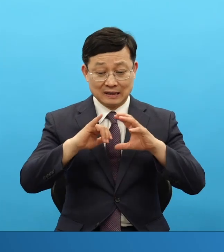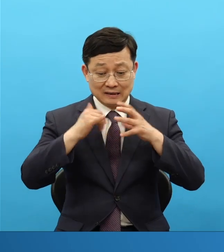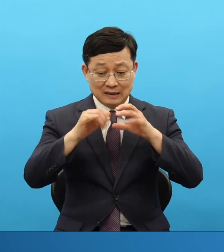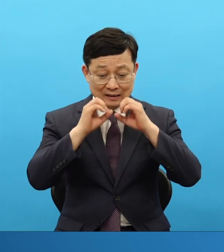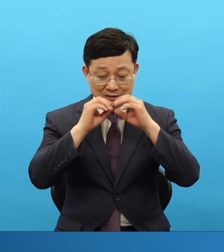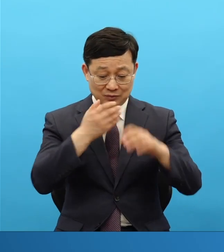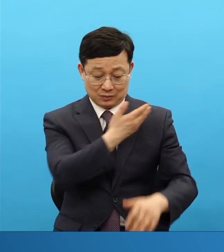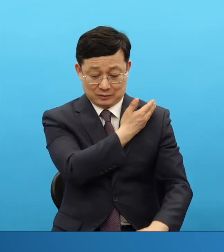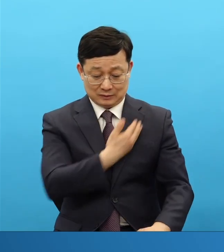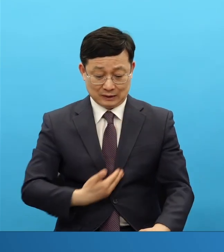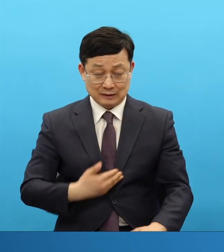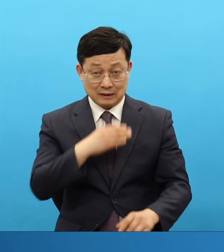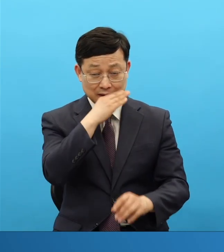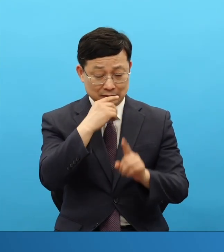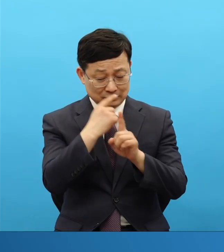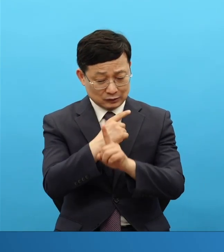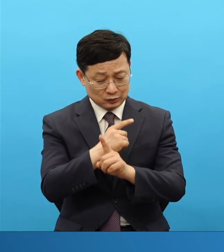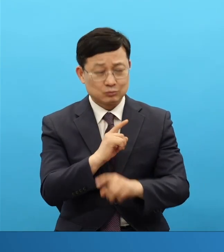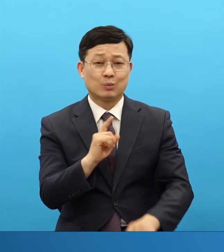evangelism disciples?